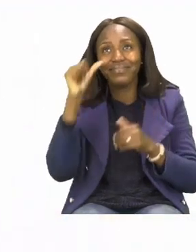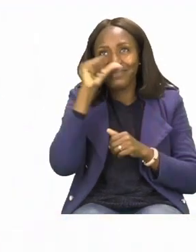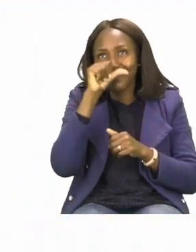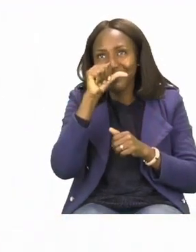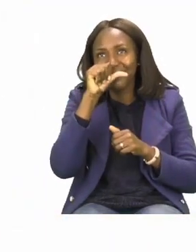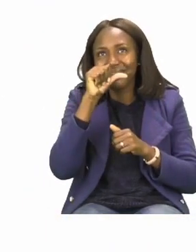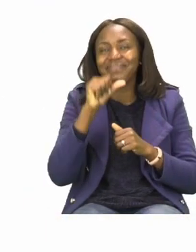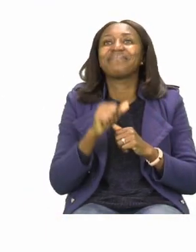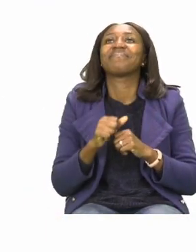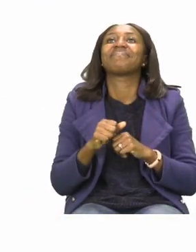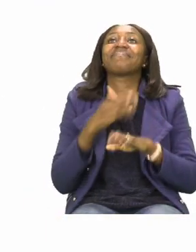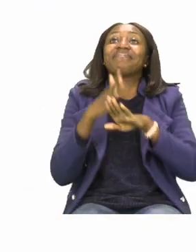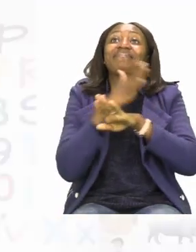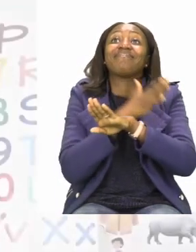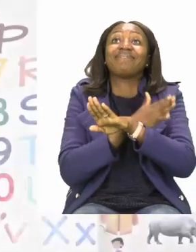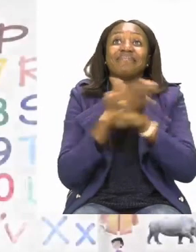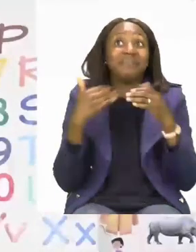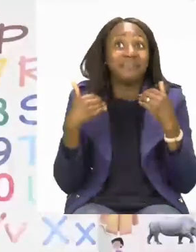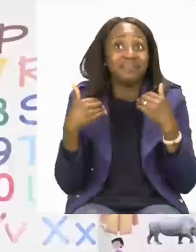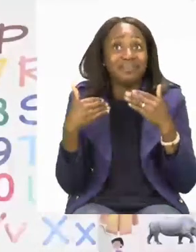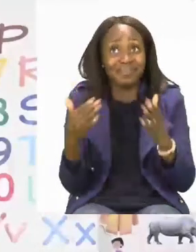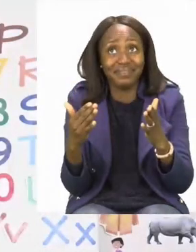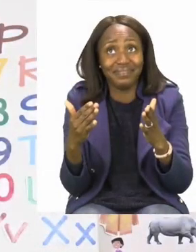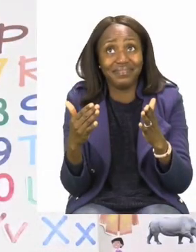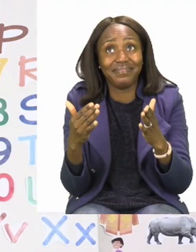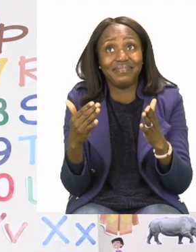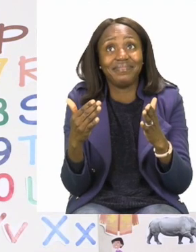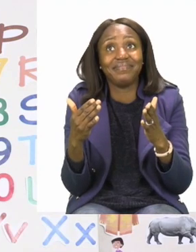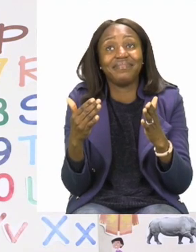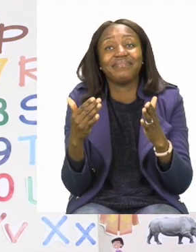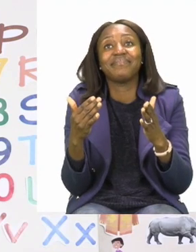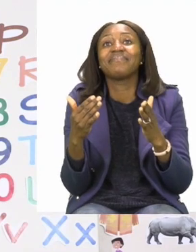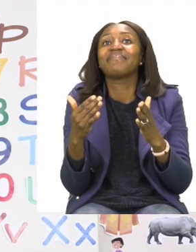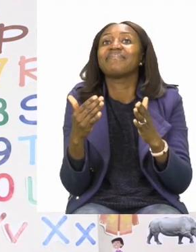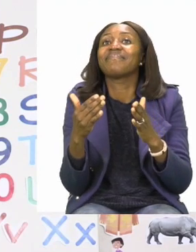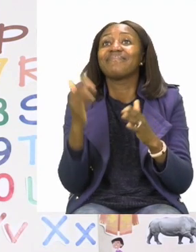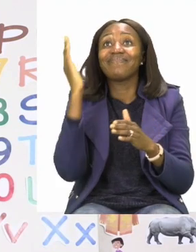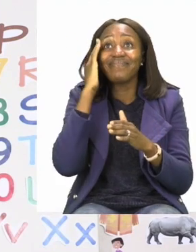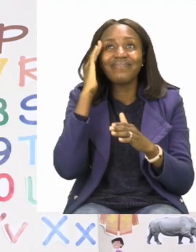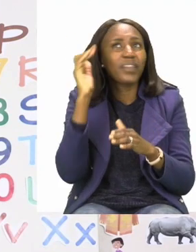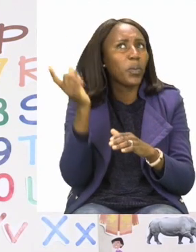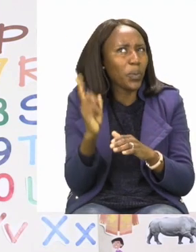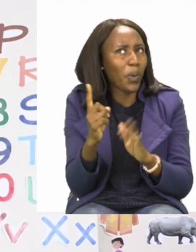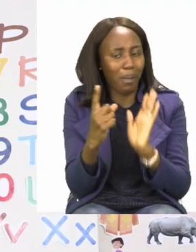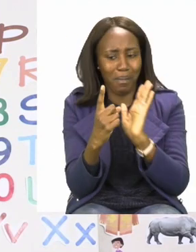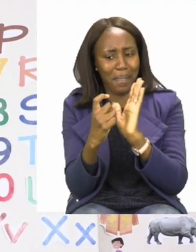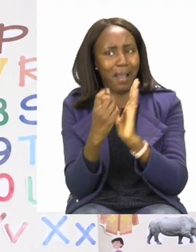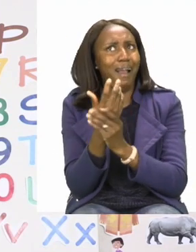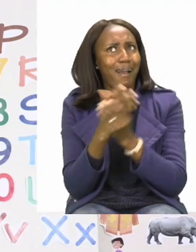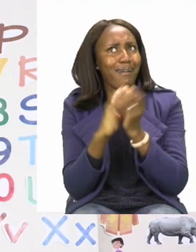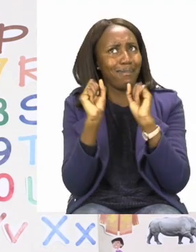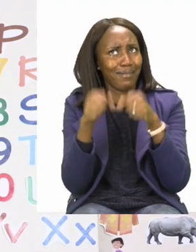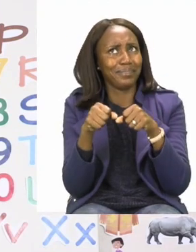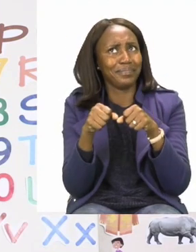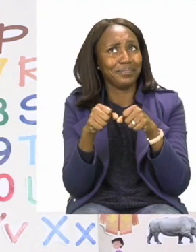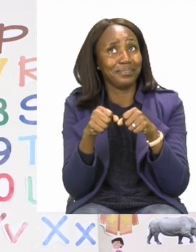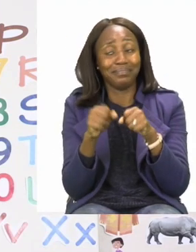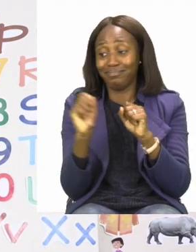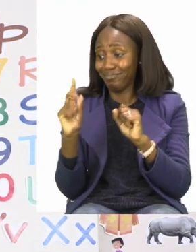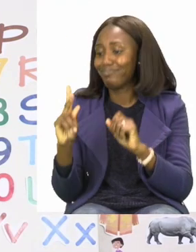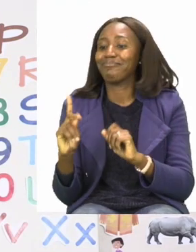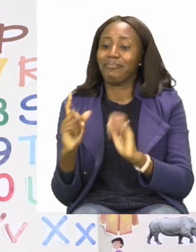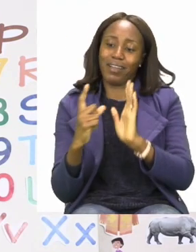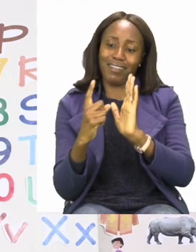properties. And before we get into any lessons, boys and girls, we know that we need to sanitize. So let us take our